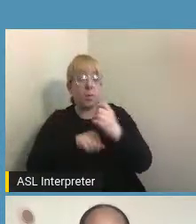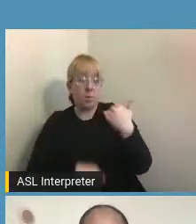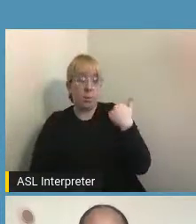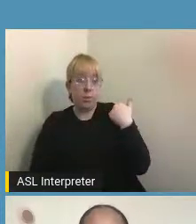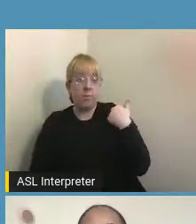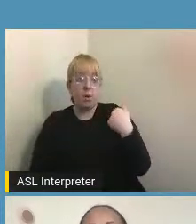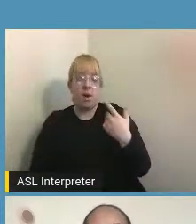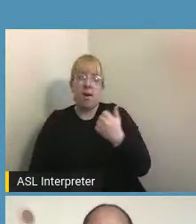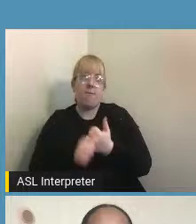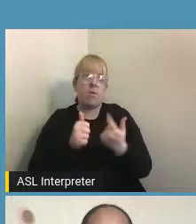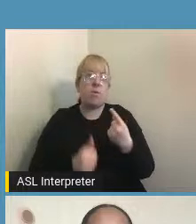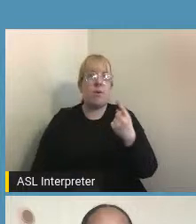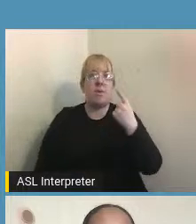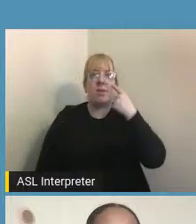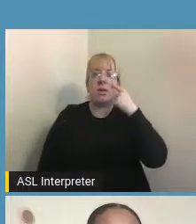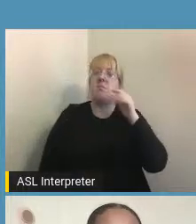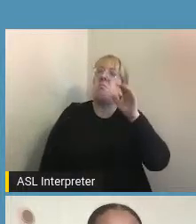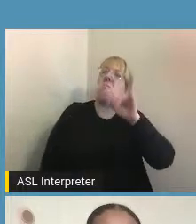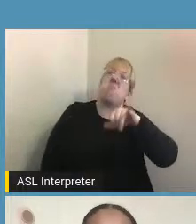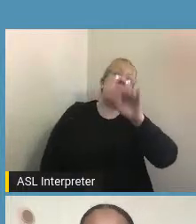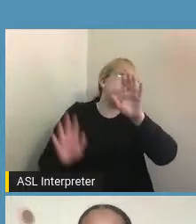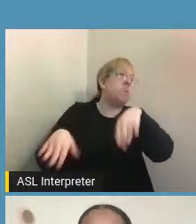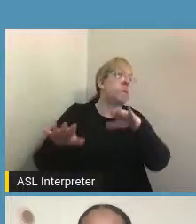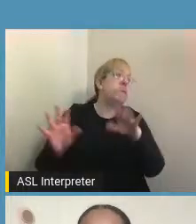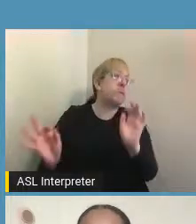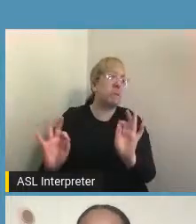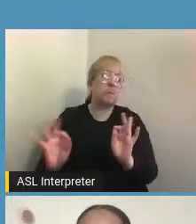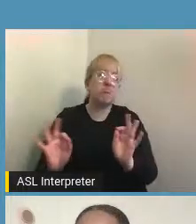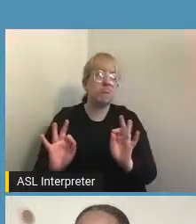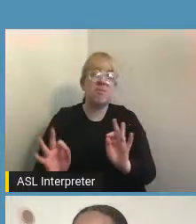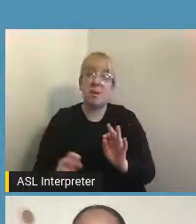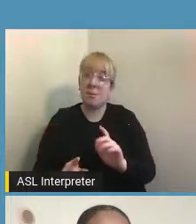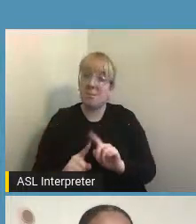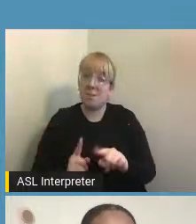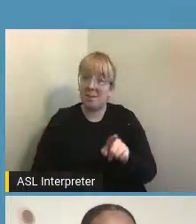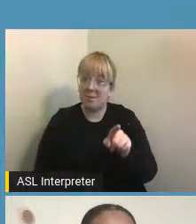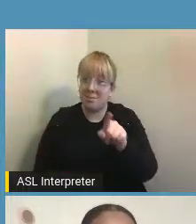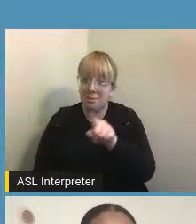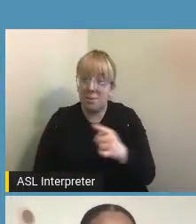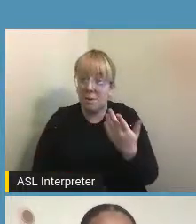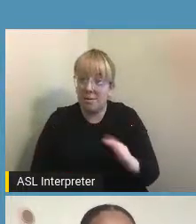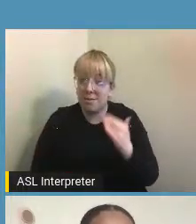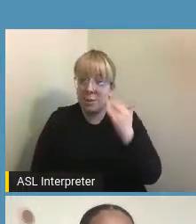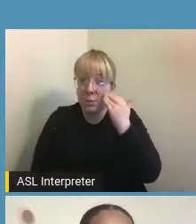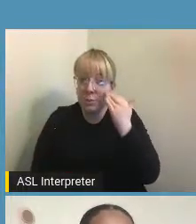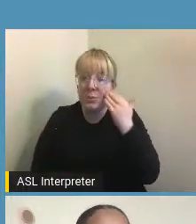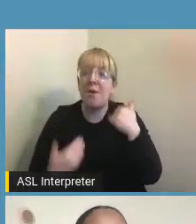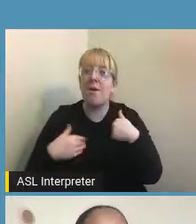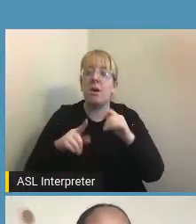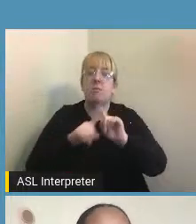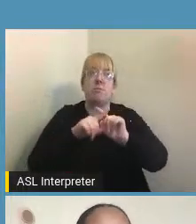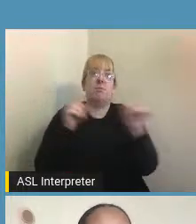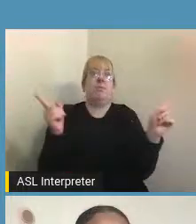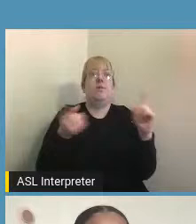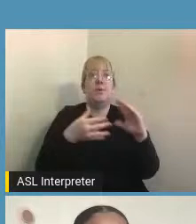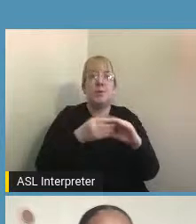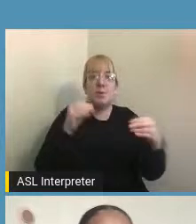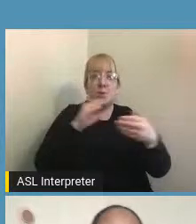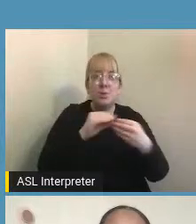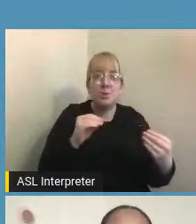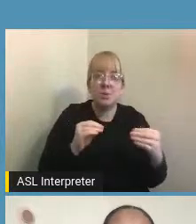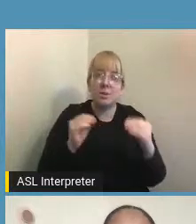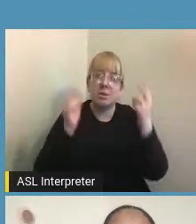so easy. But I'm sure everyone watching has a different story to tell when it comes to how